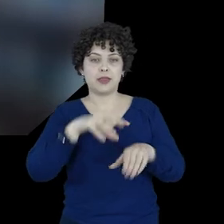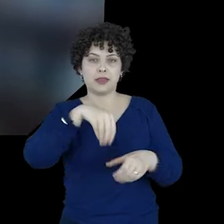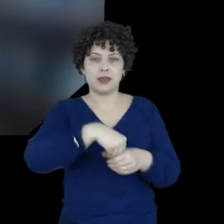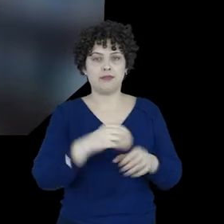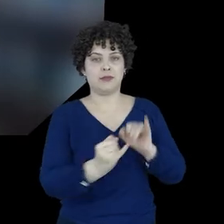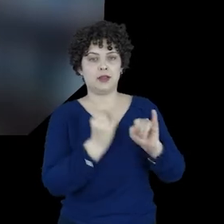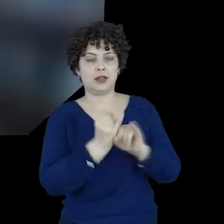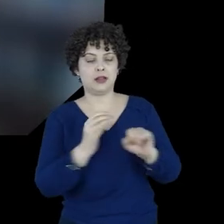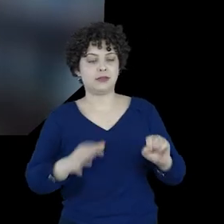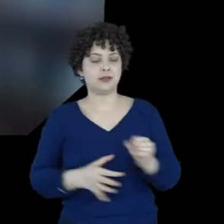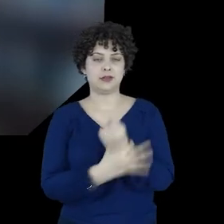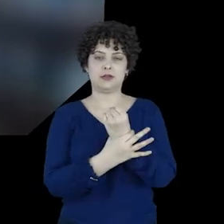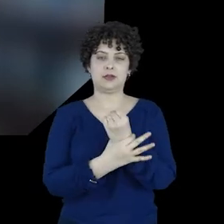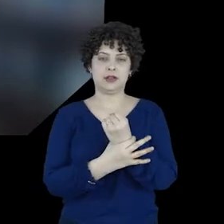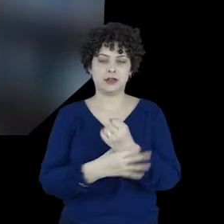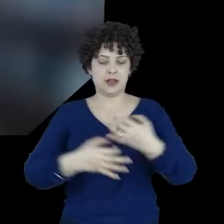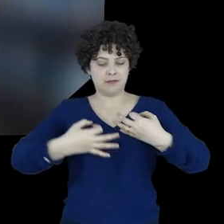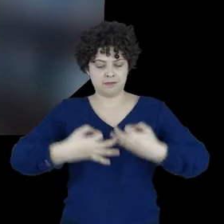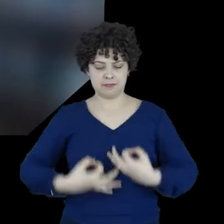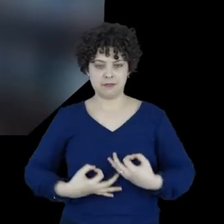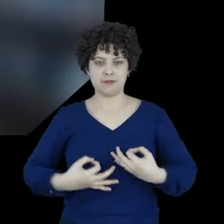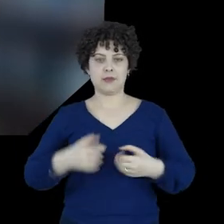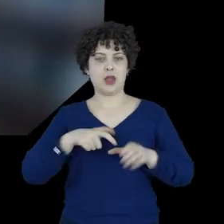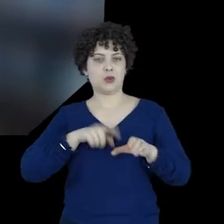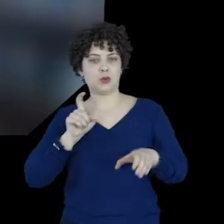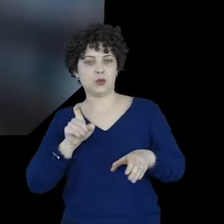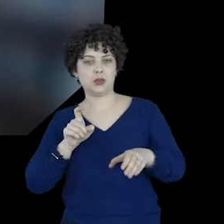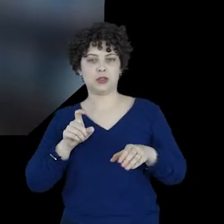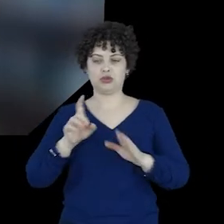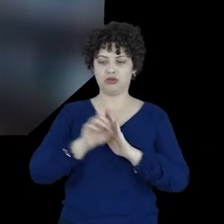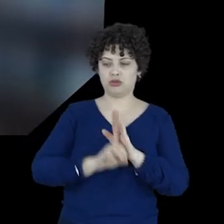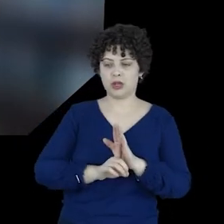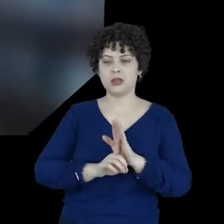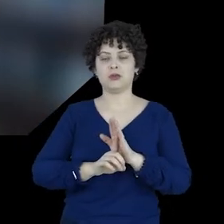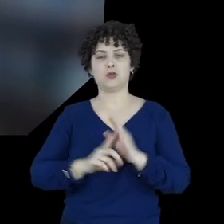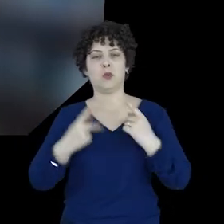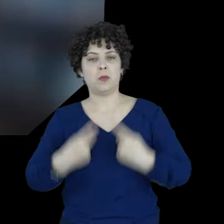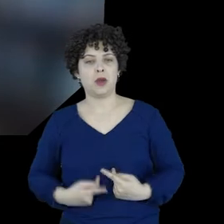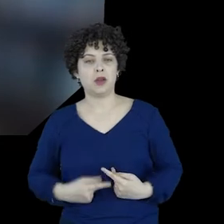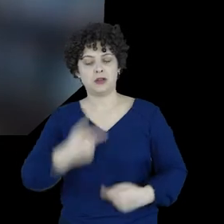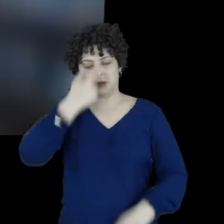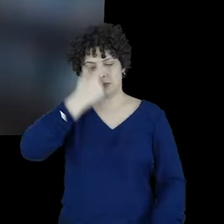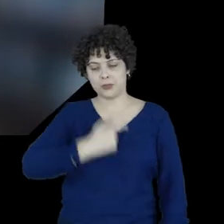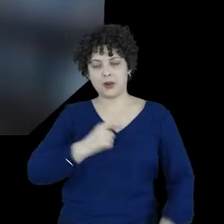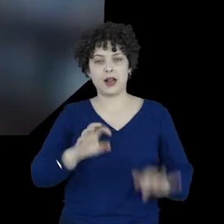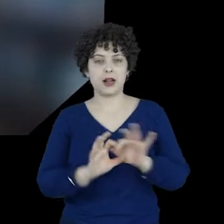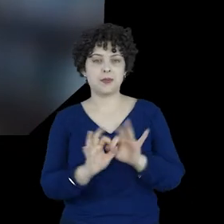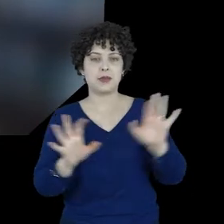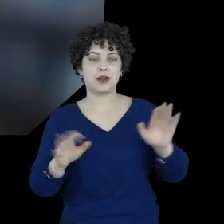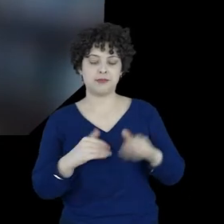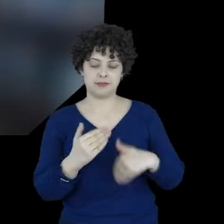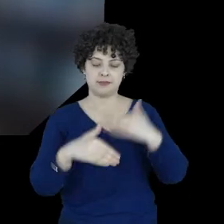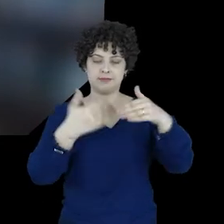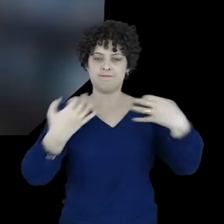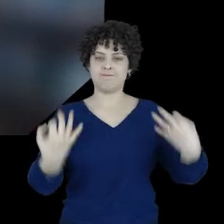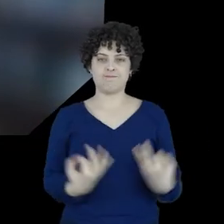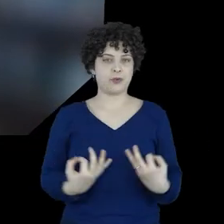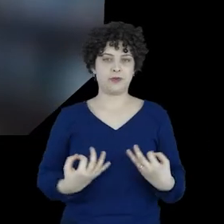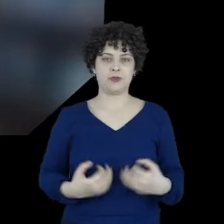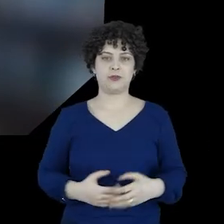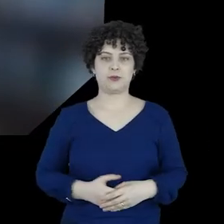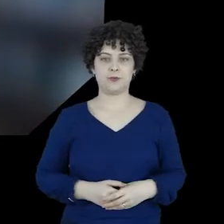privacy online matters for their safety, their dignity and autonomy, their civil rights and liberties, and their fullest